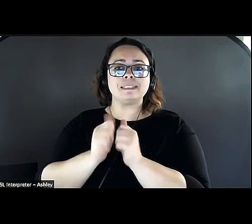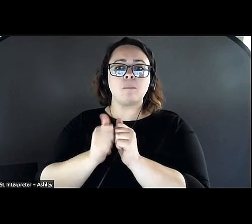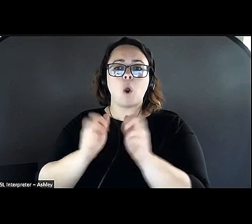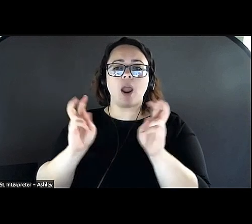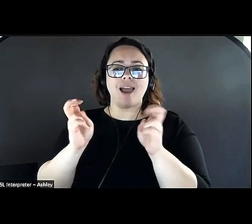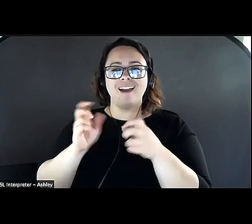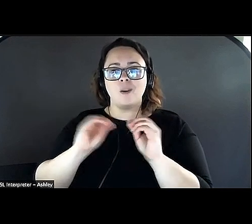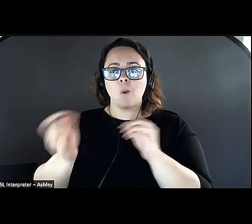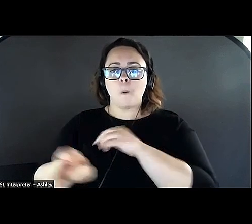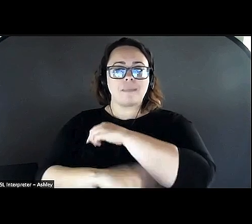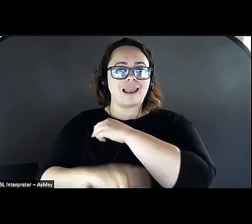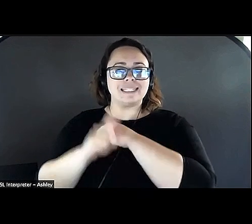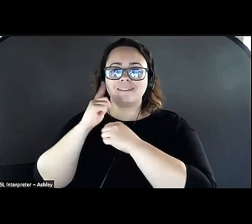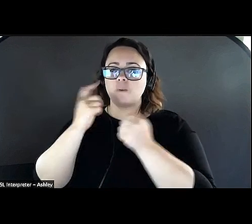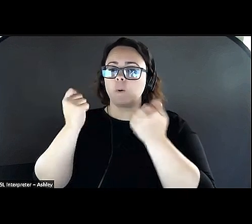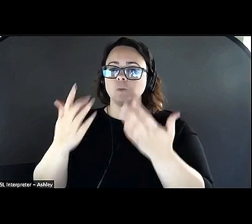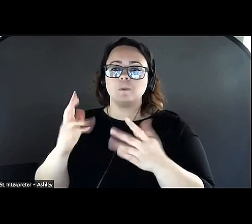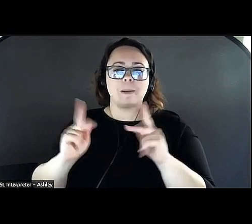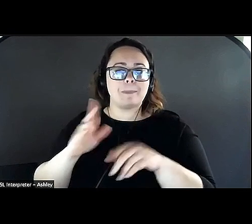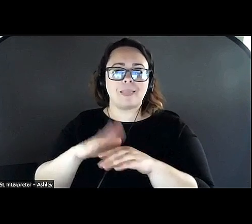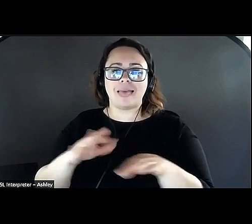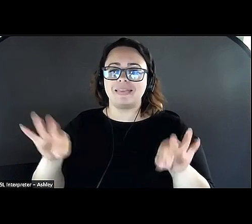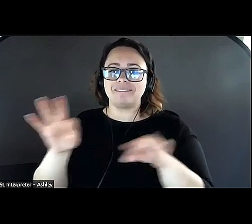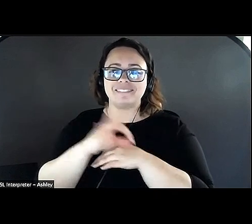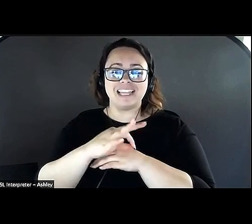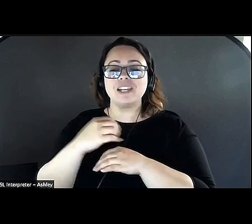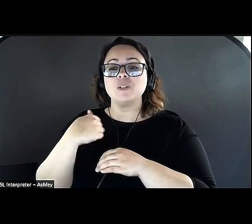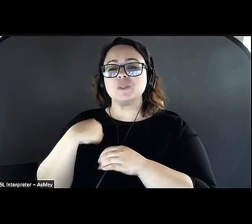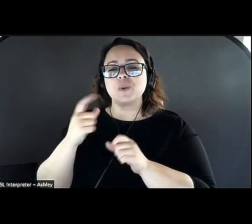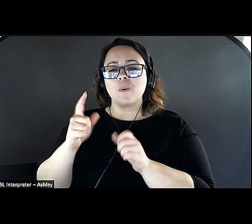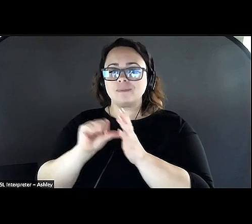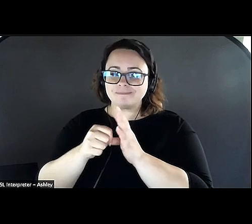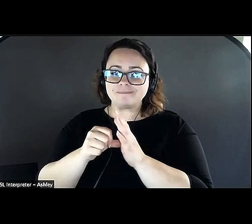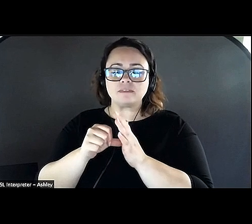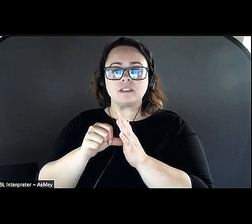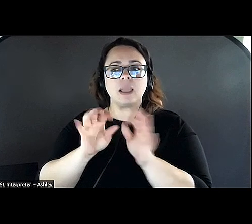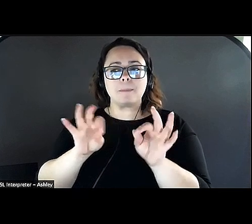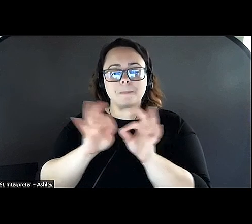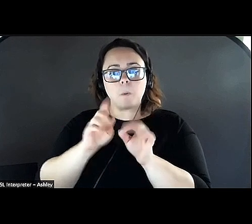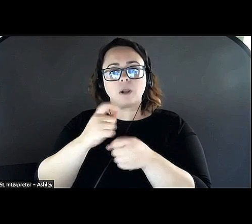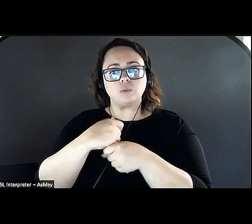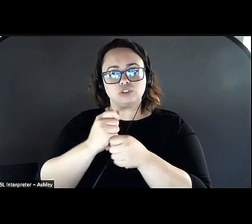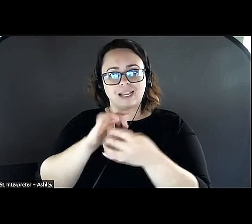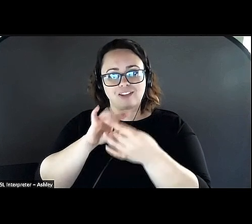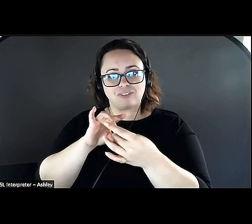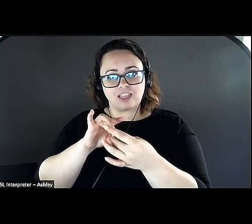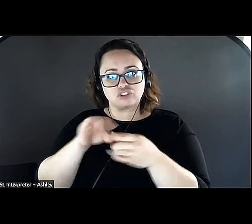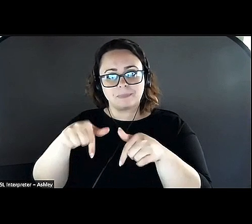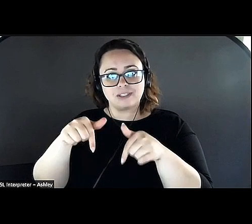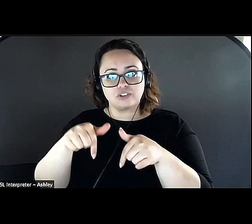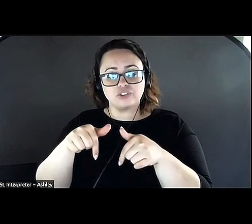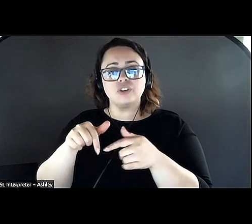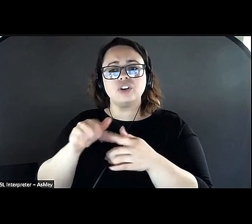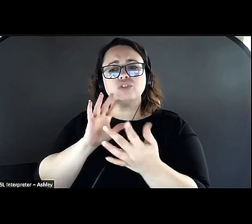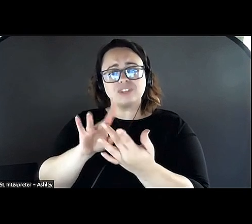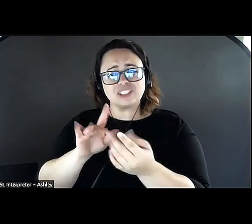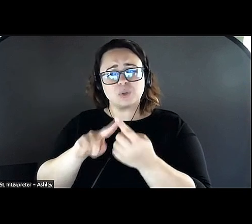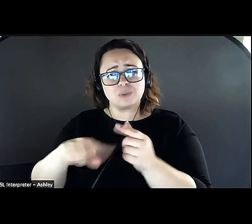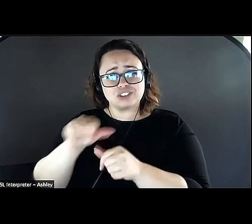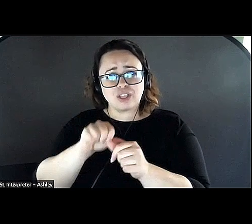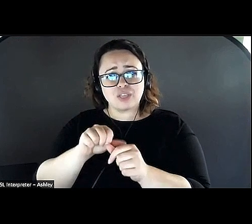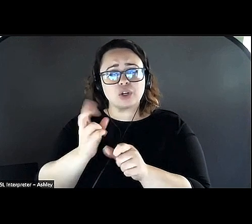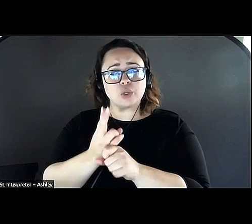penalties for too many people on the field. So I can't stress the importance of the relationships you formed here. Reach out to each other, leverage each